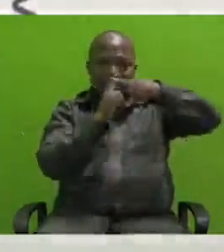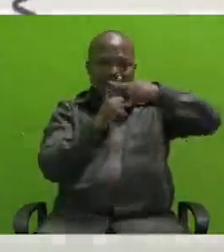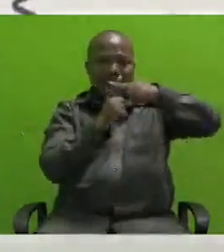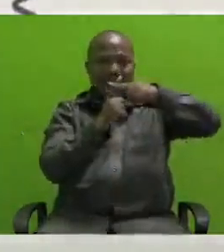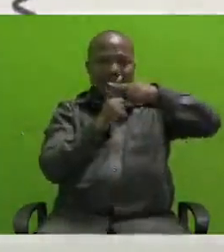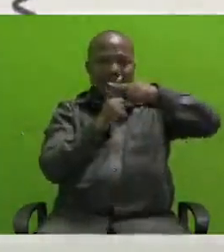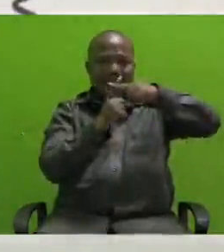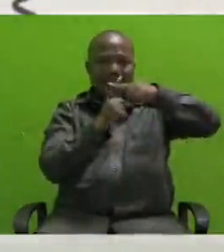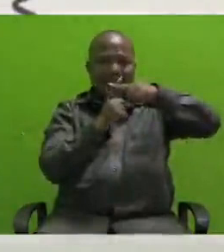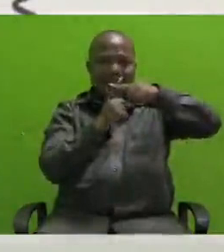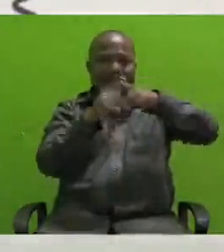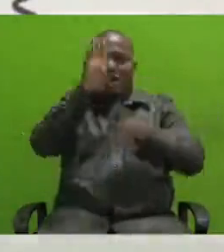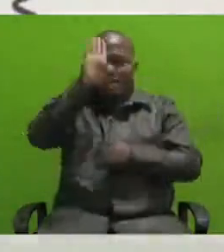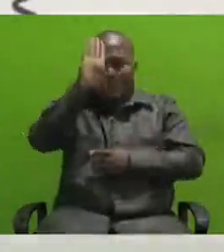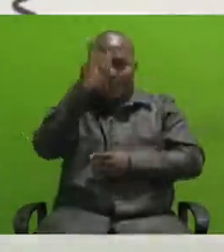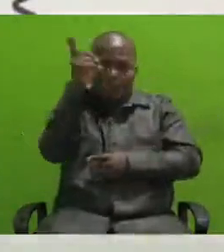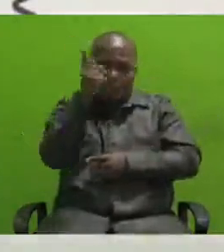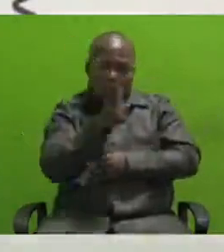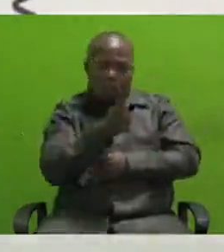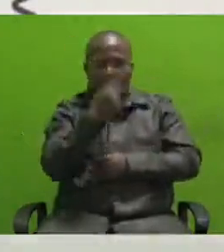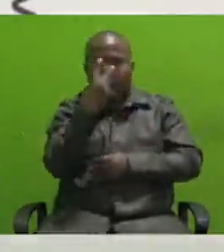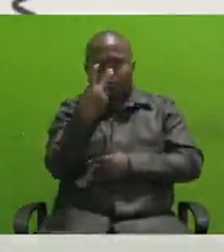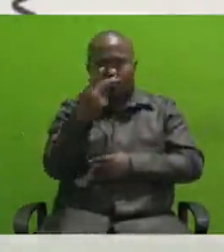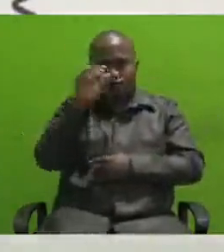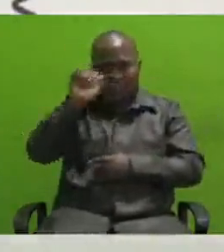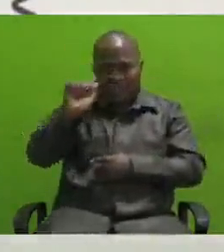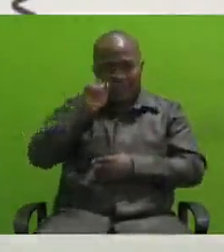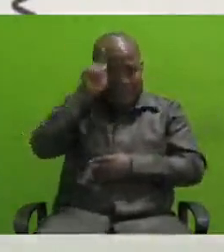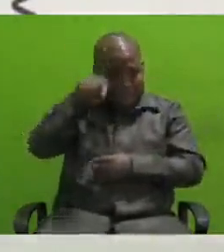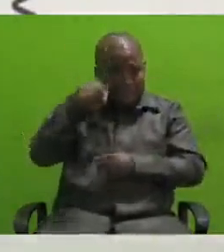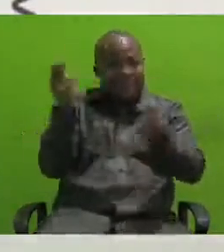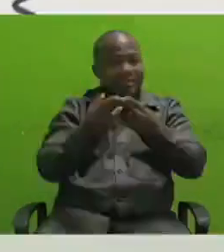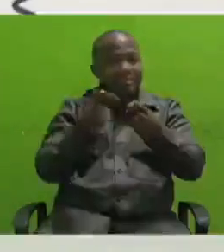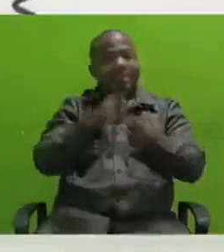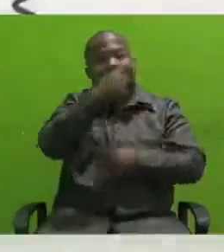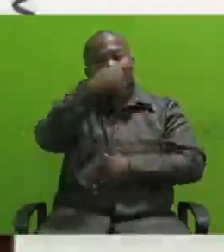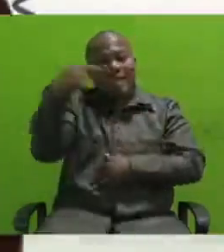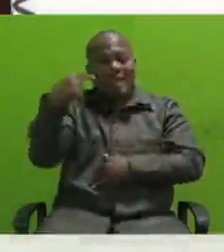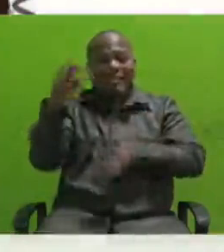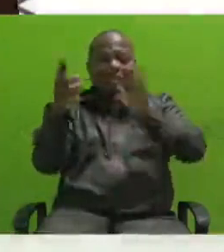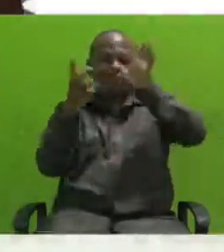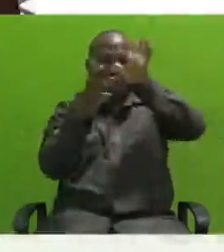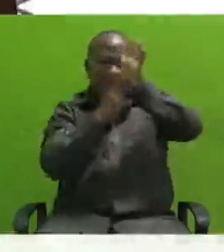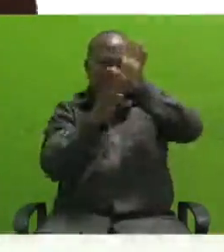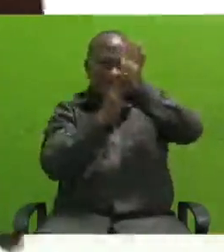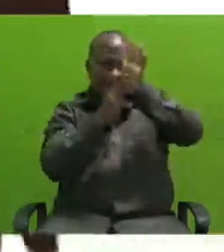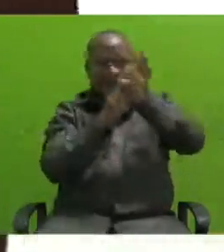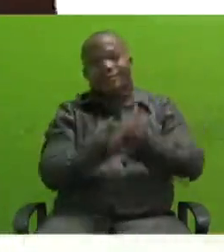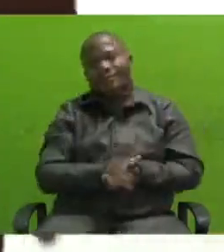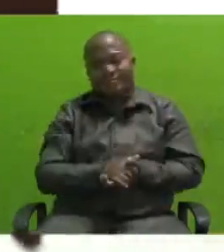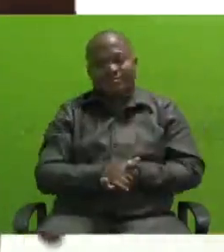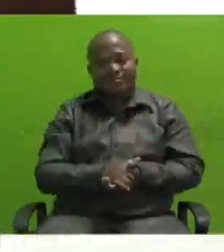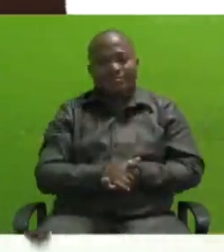plus b over 2a, which is equal to negative 8. So x negative